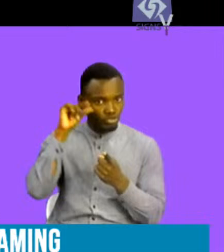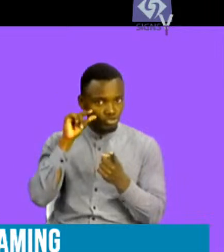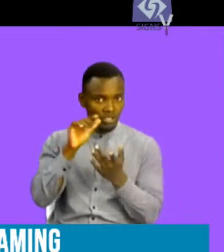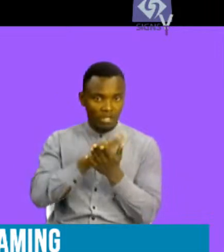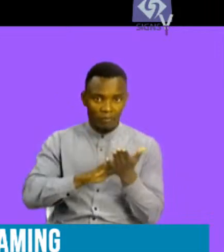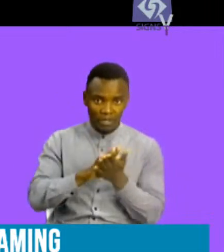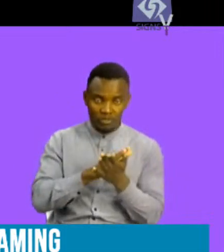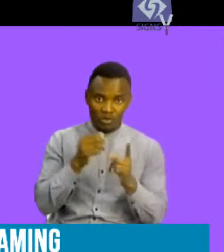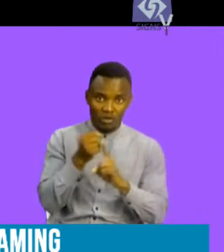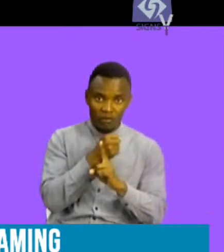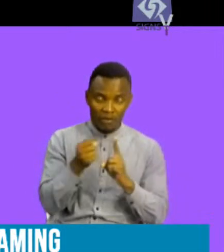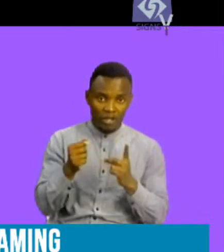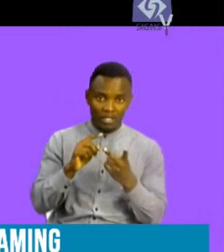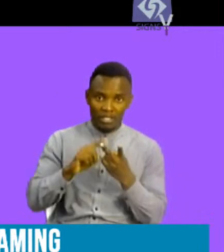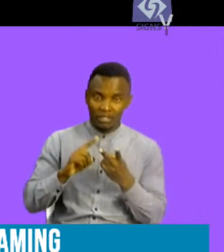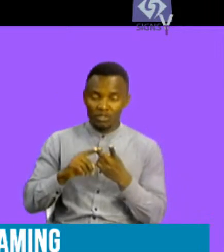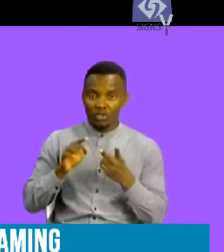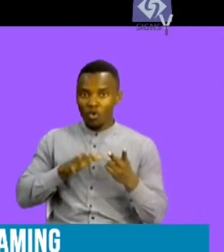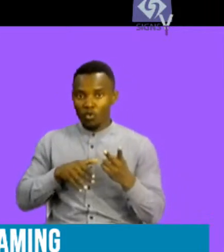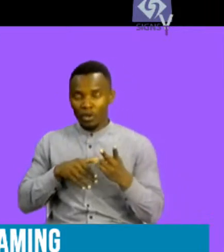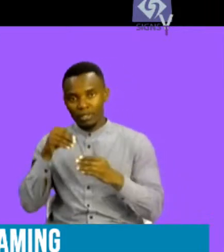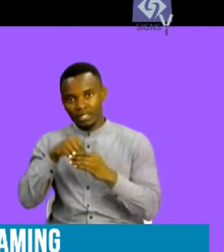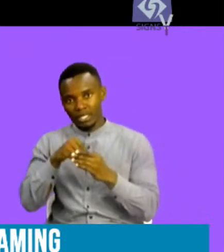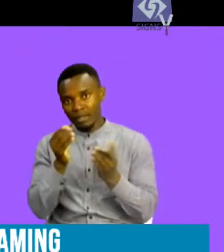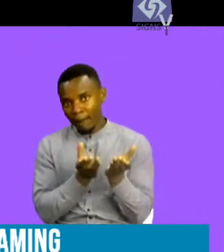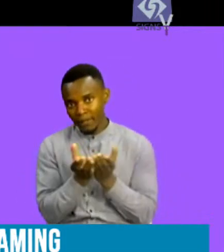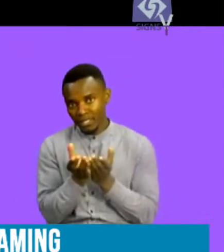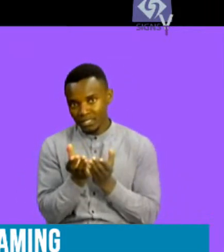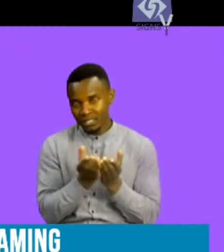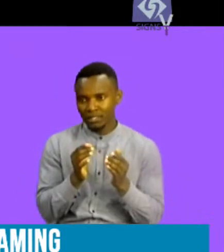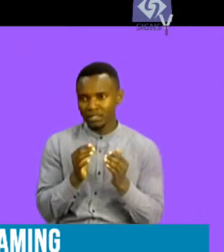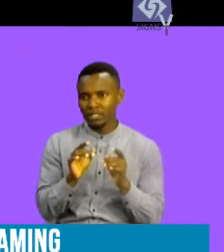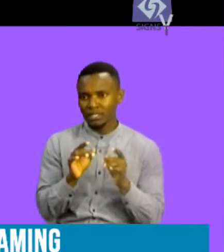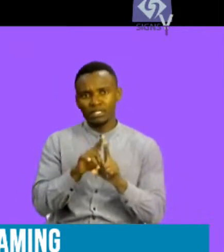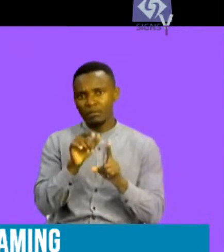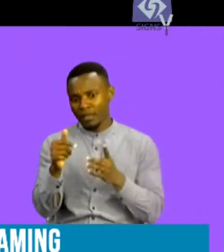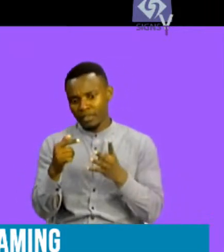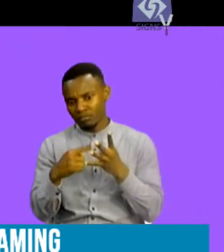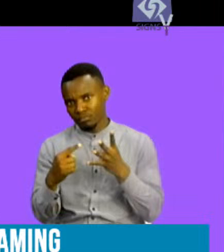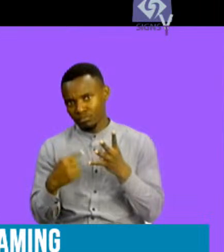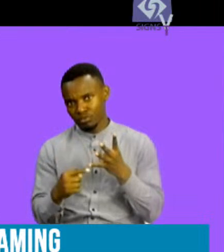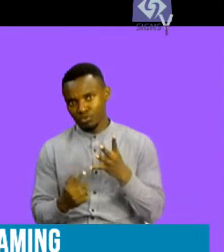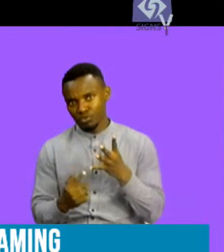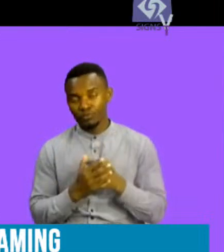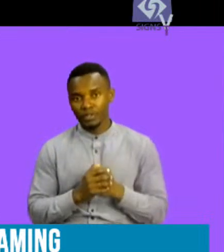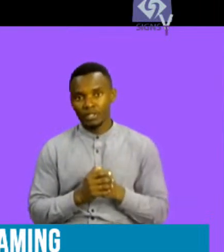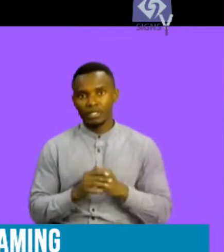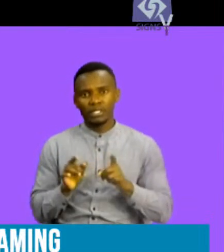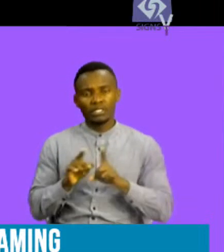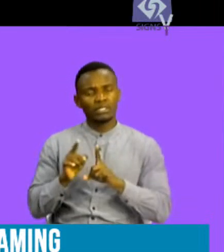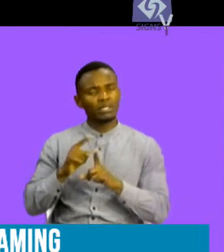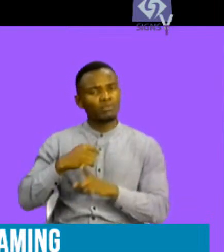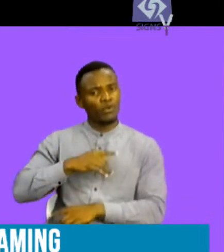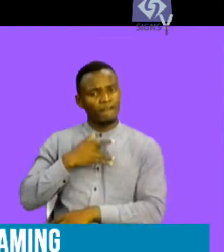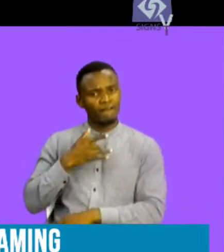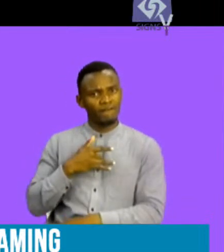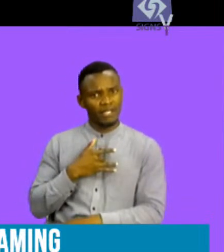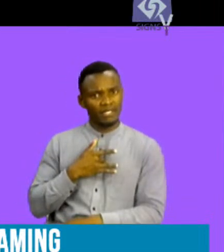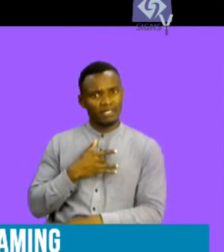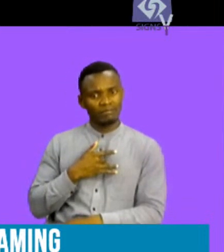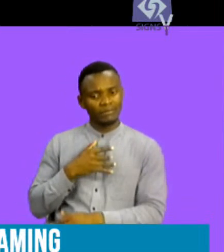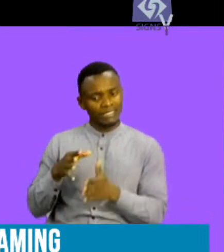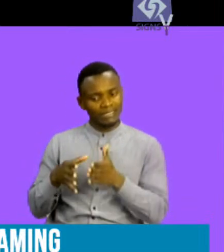4 subsectors, let me call them subsectors. And within Nairobi, we felt they were supposed to mainstream disability in